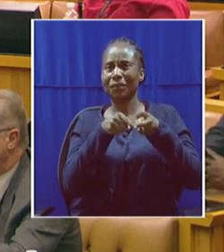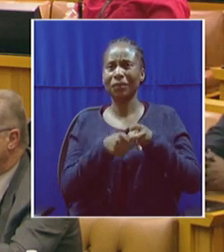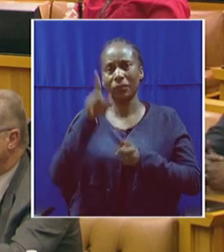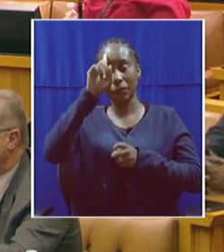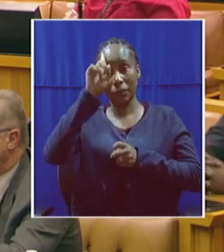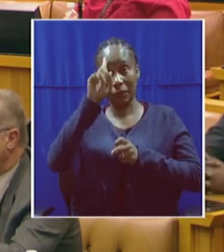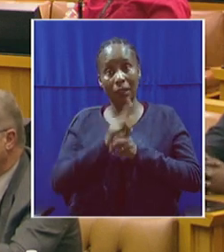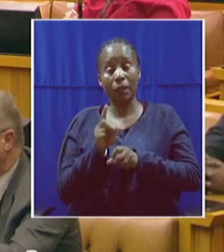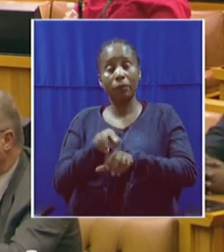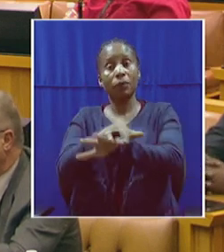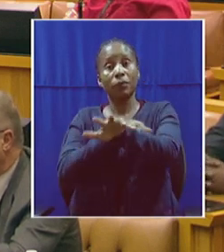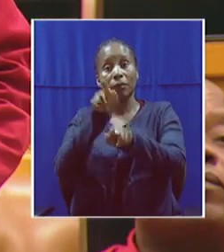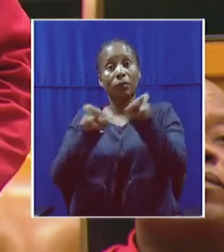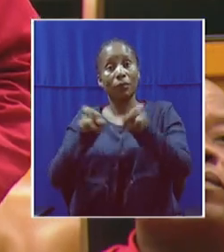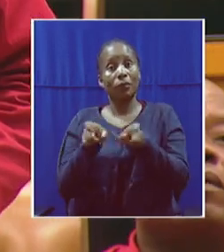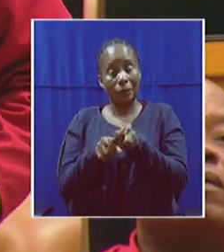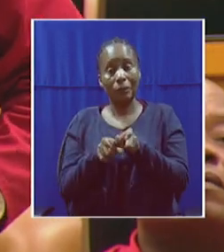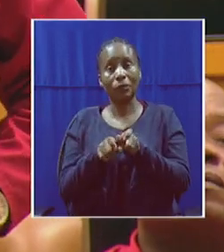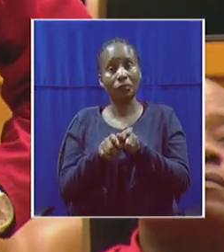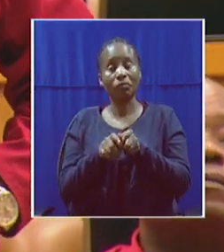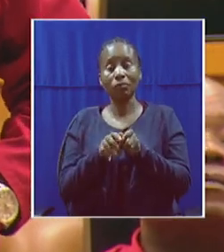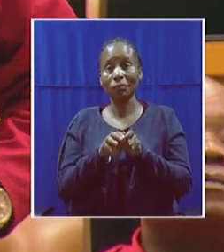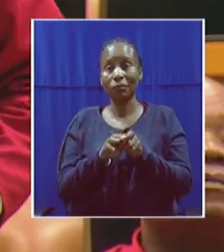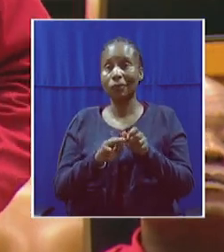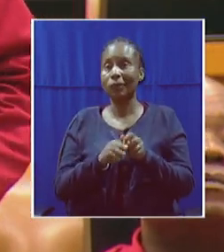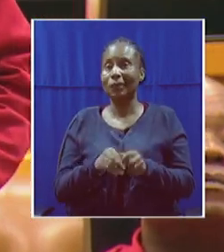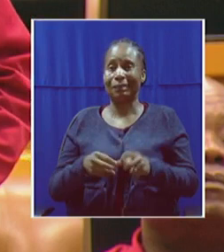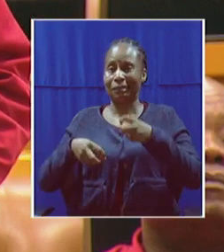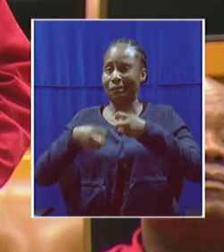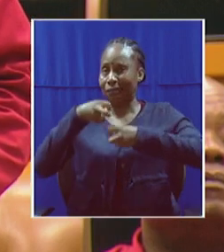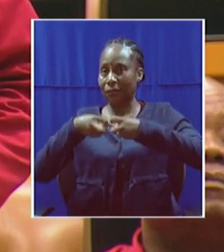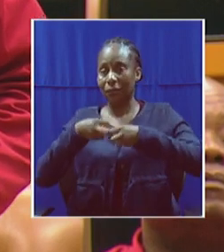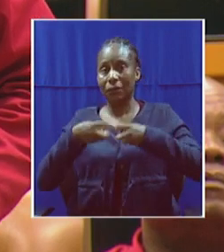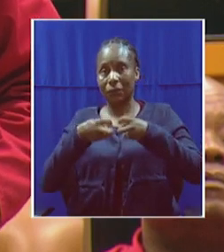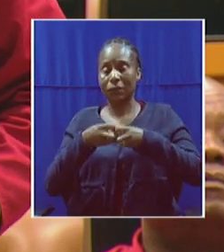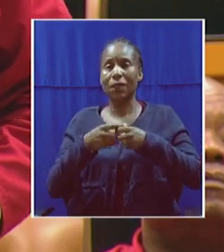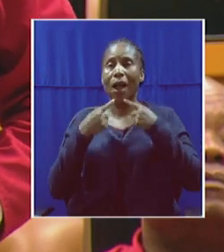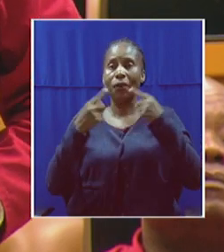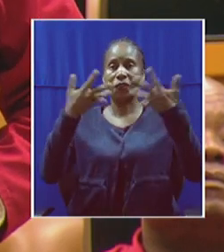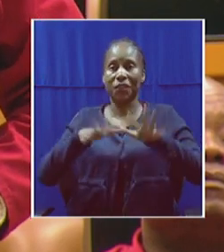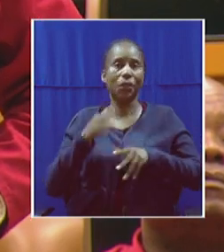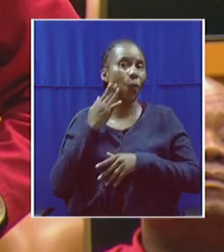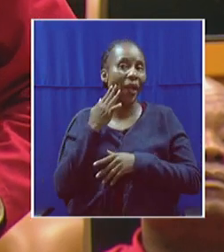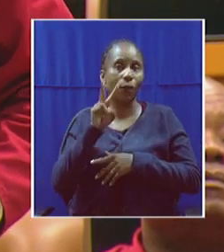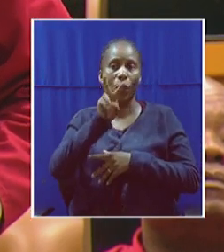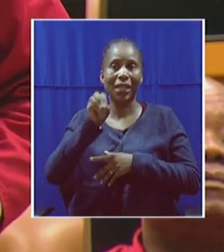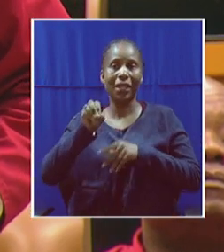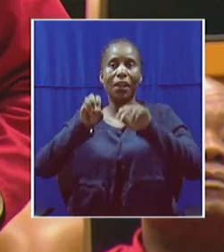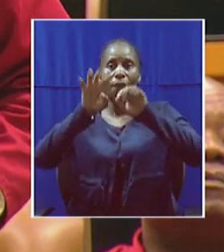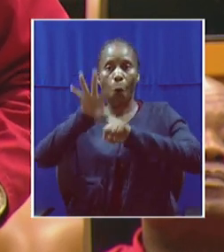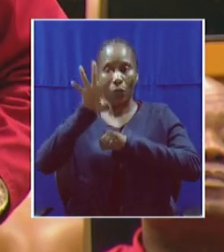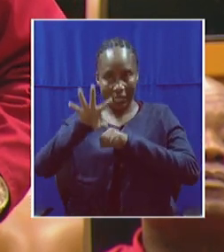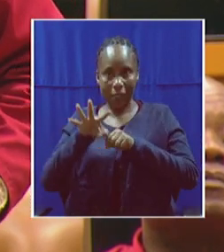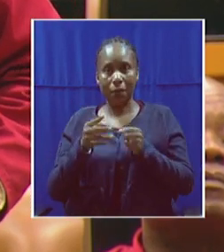was announced by the former president the former delinquent in 2014 3